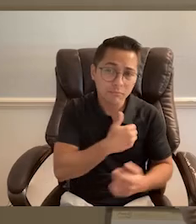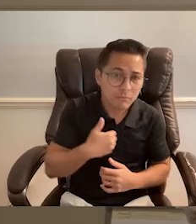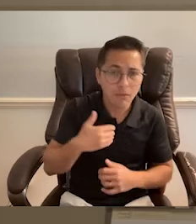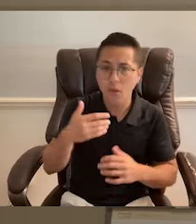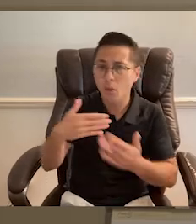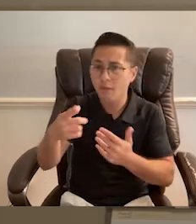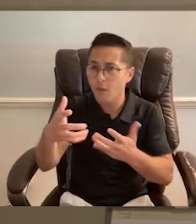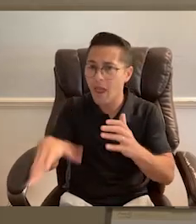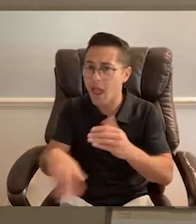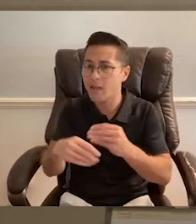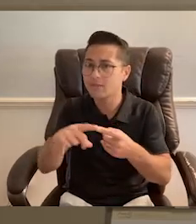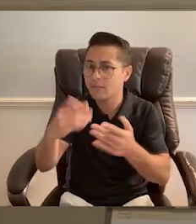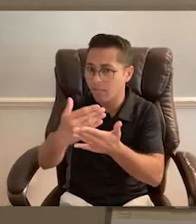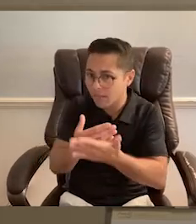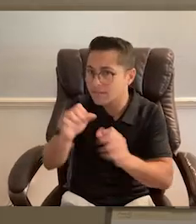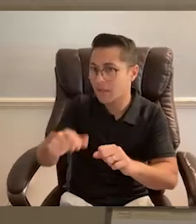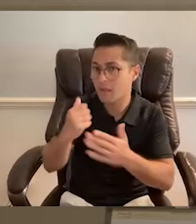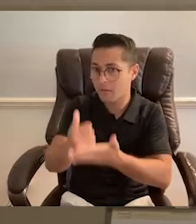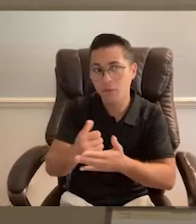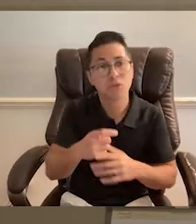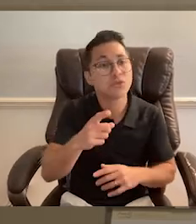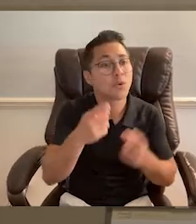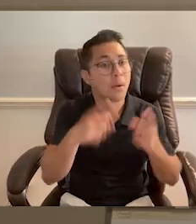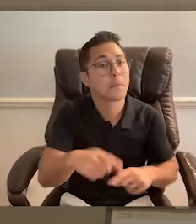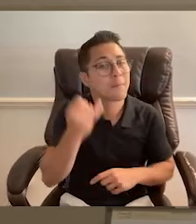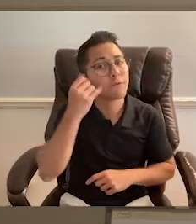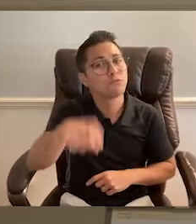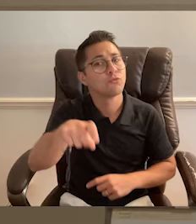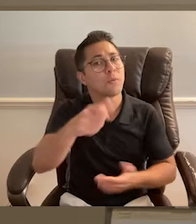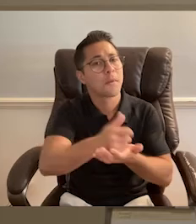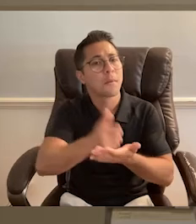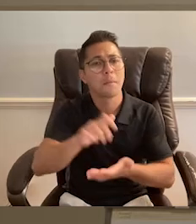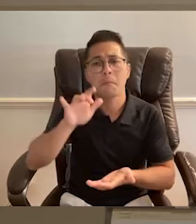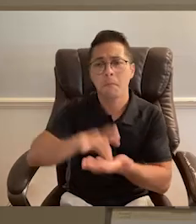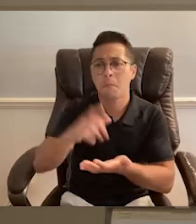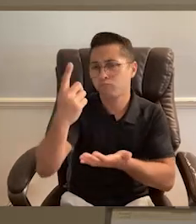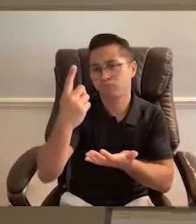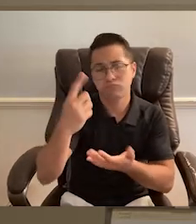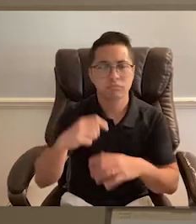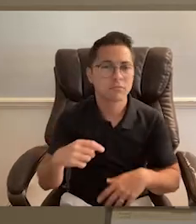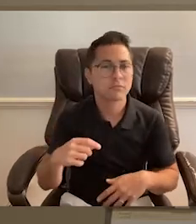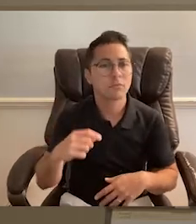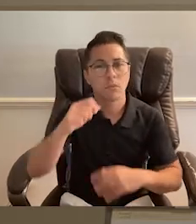modification or job site modification. And when the pandemic happened, they cannot go there because,